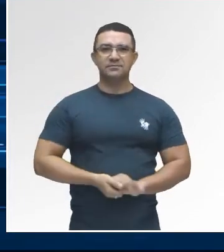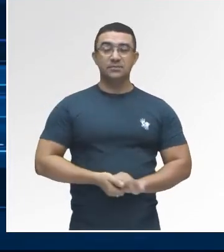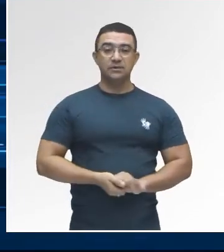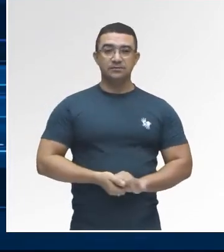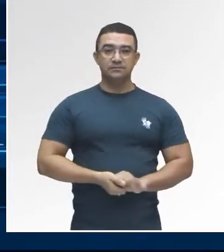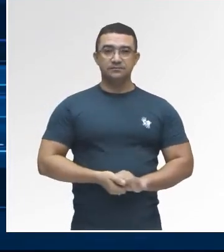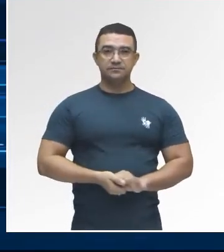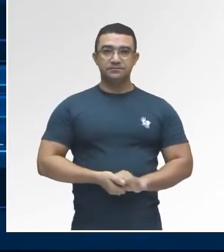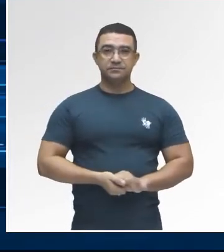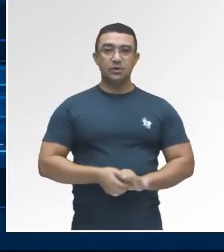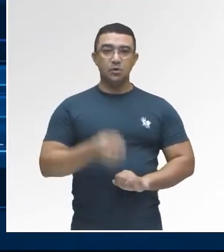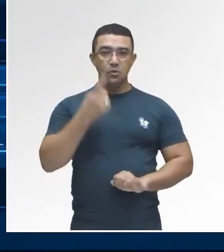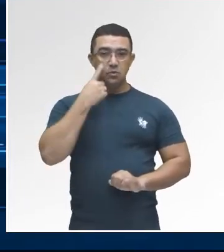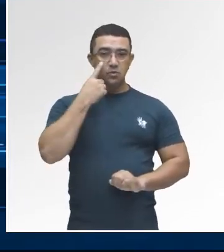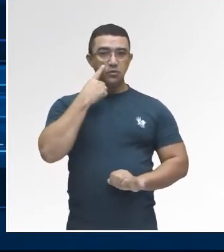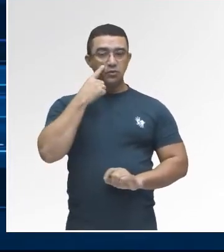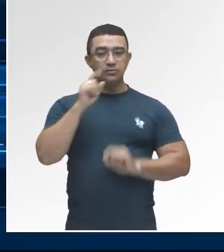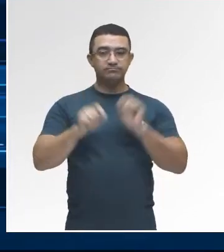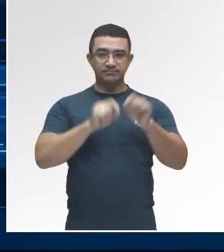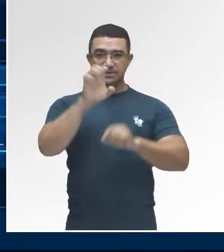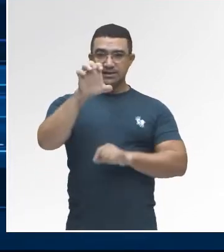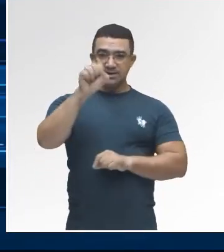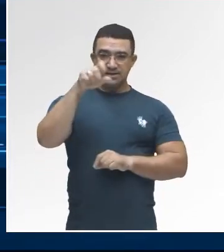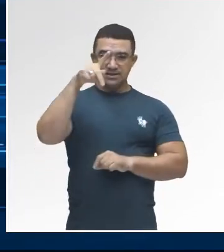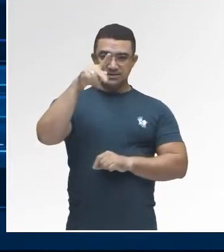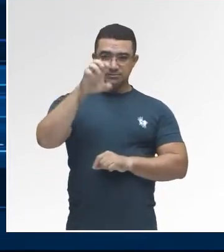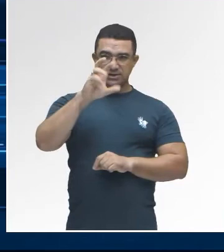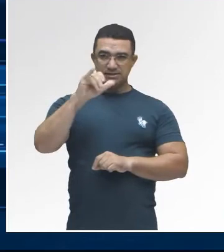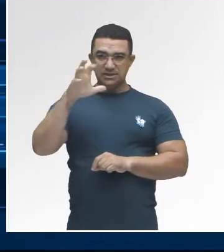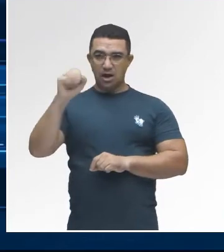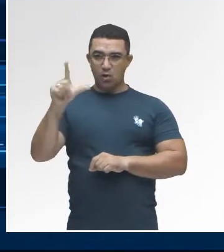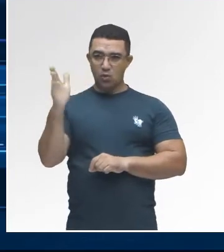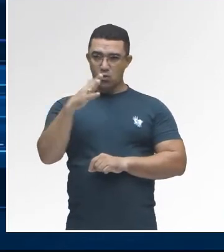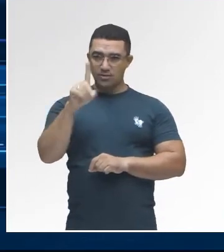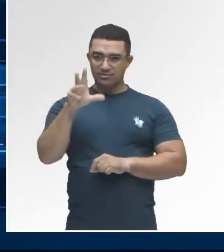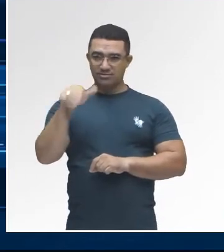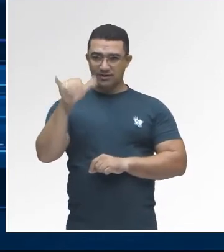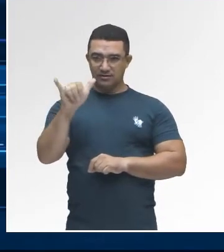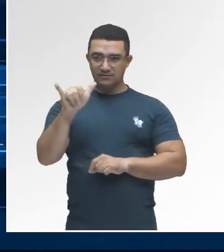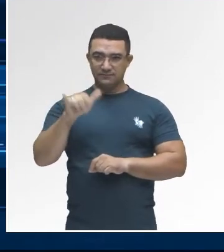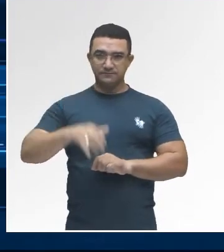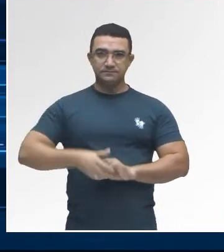agora nesse Special Day, né, que é o casamento dos 2. Vamos lá.